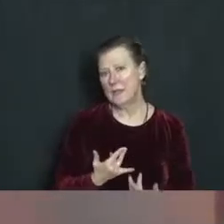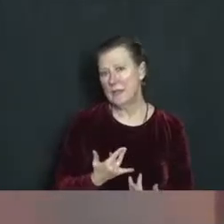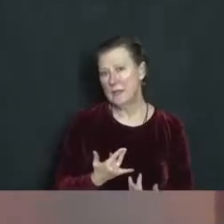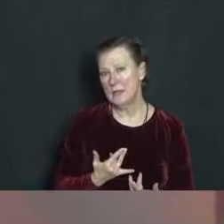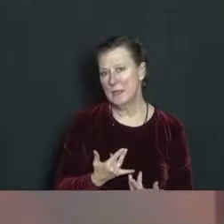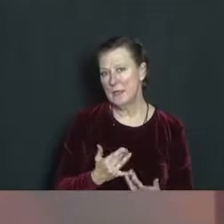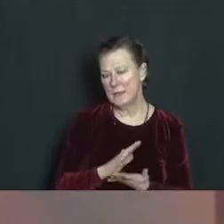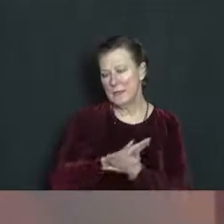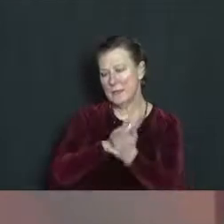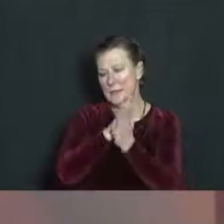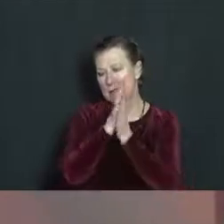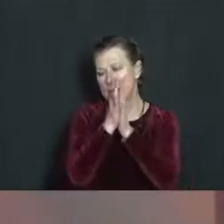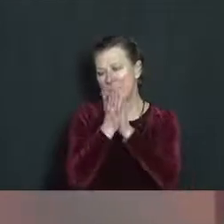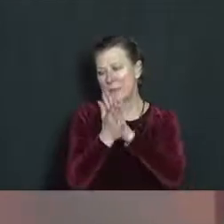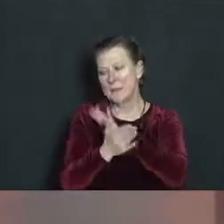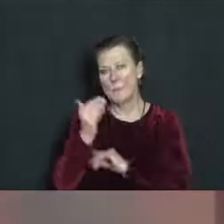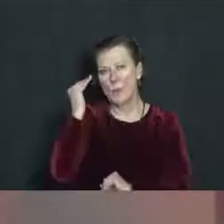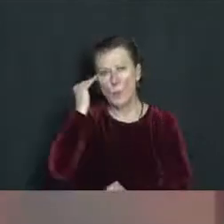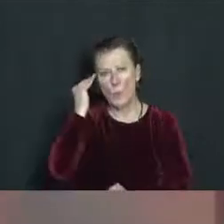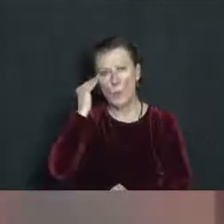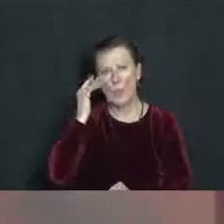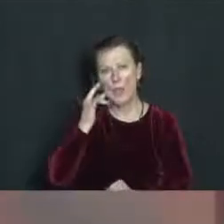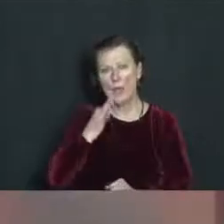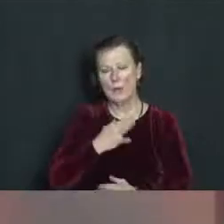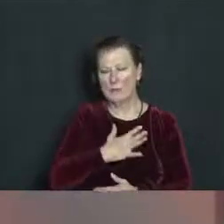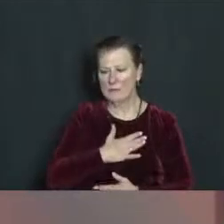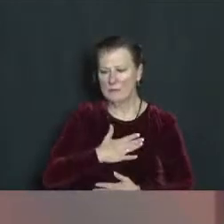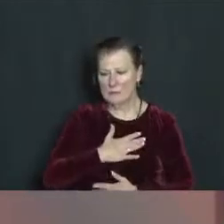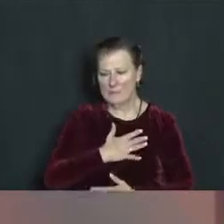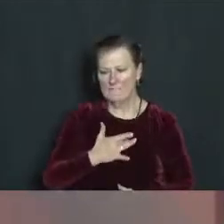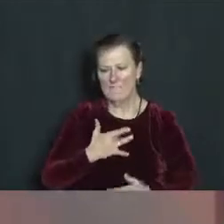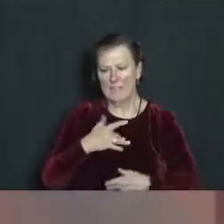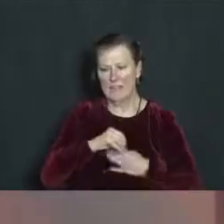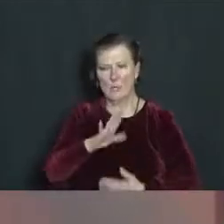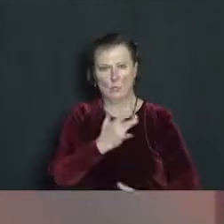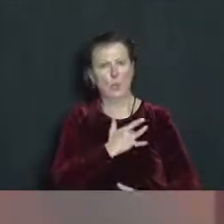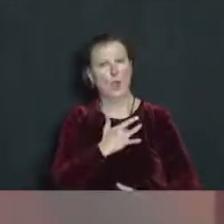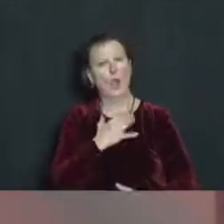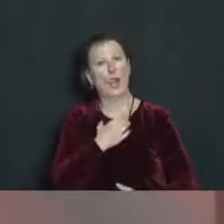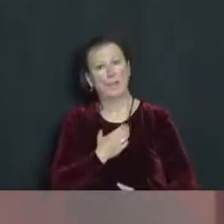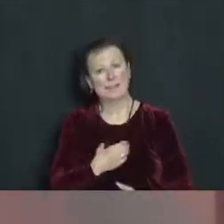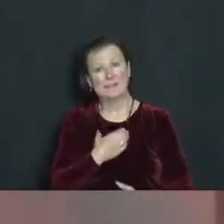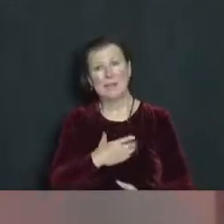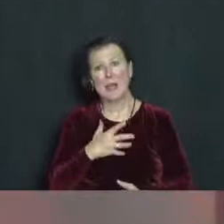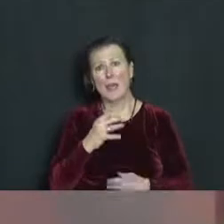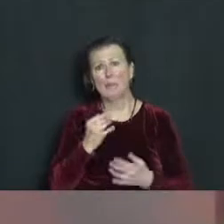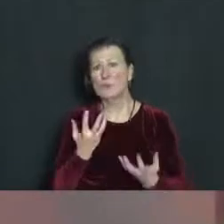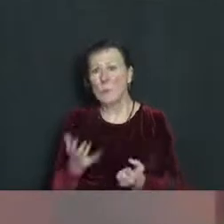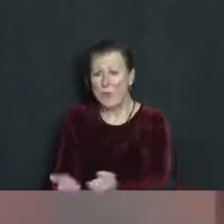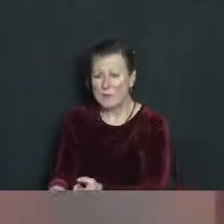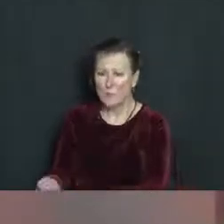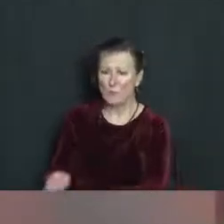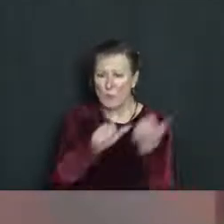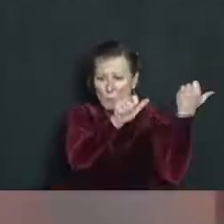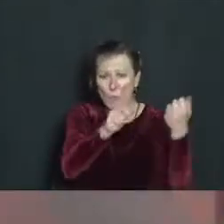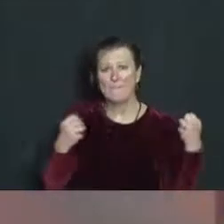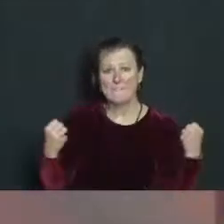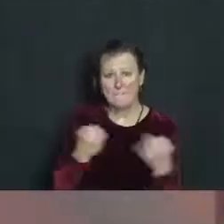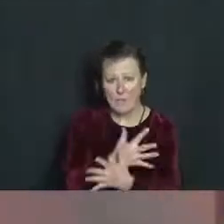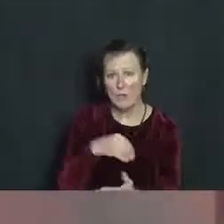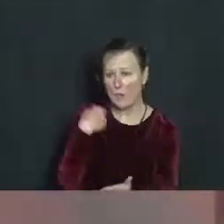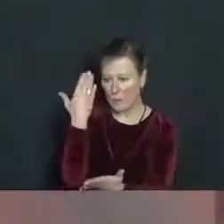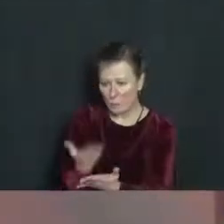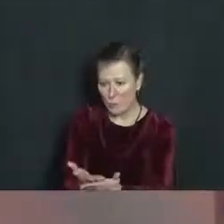Become aware of stirrings within your own heart, a yearning desire to help remove fear and prove love true.